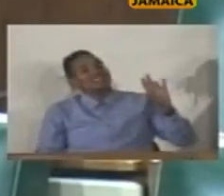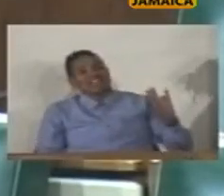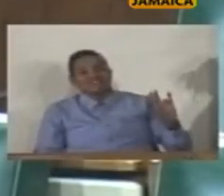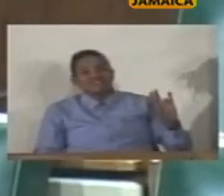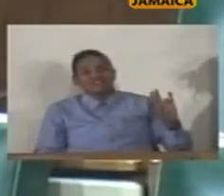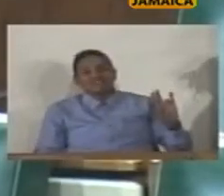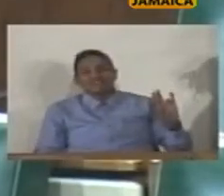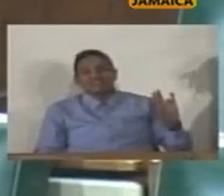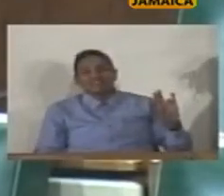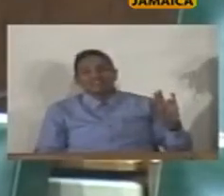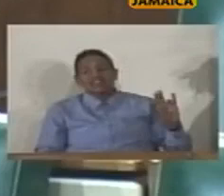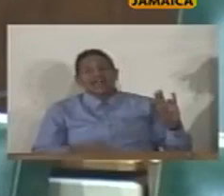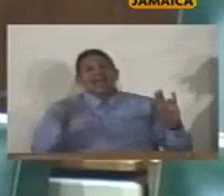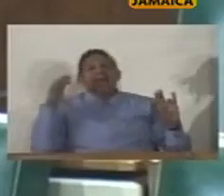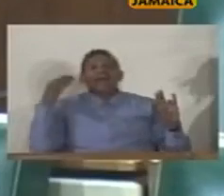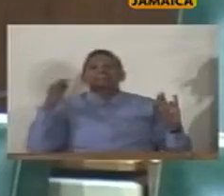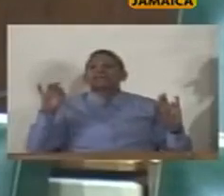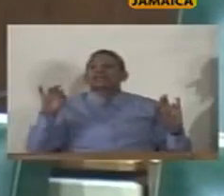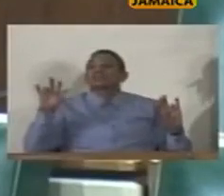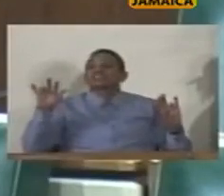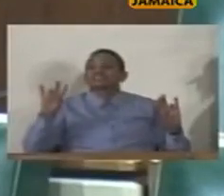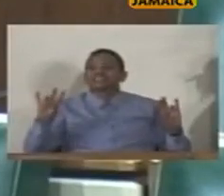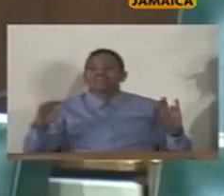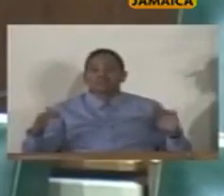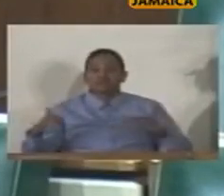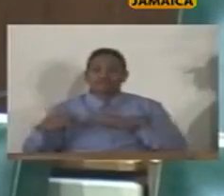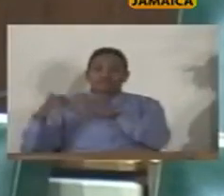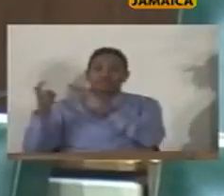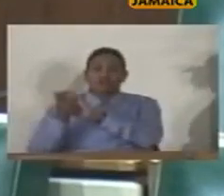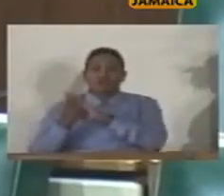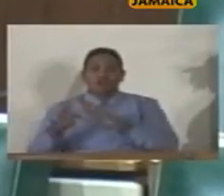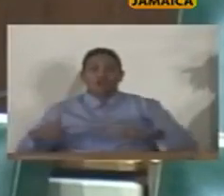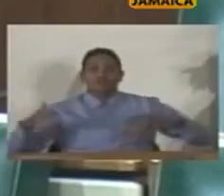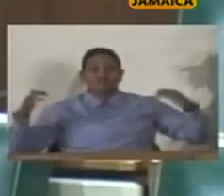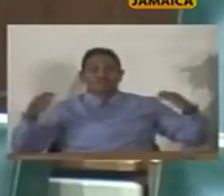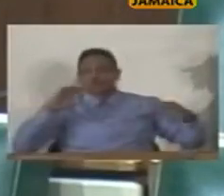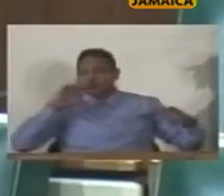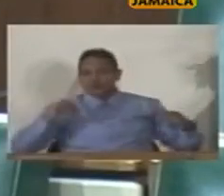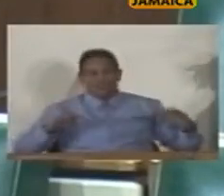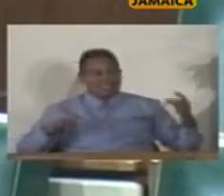1857 and 1937,